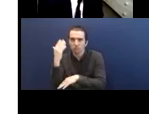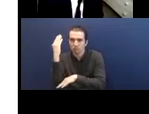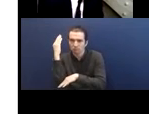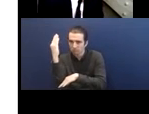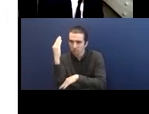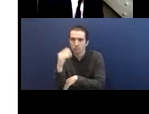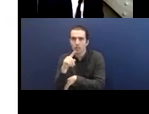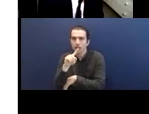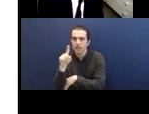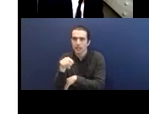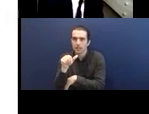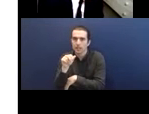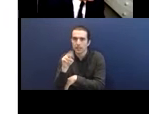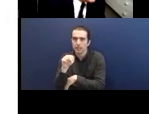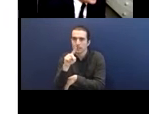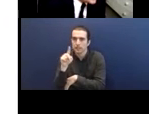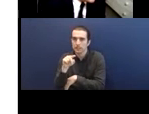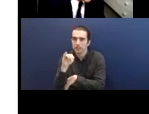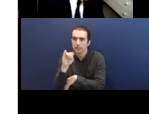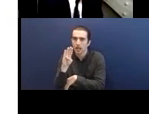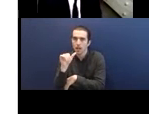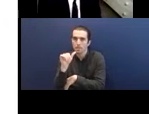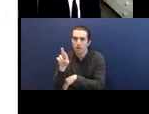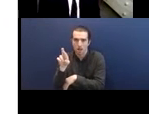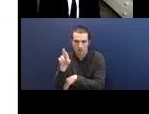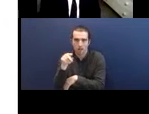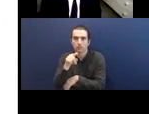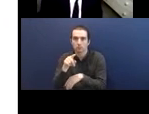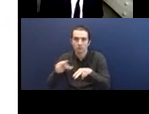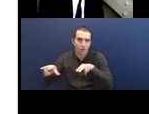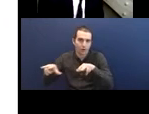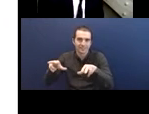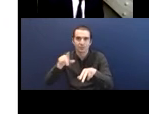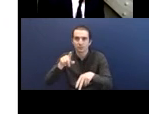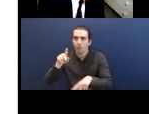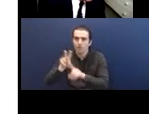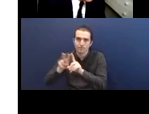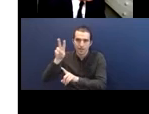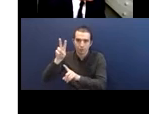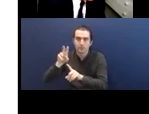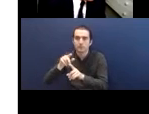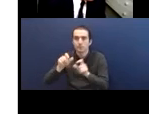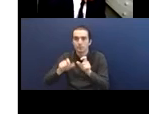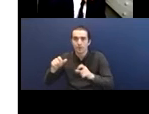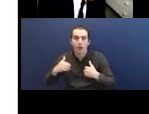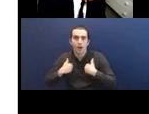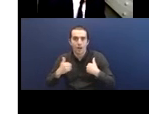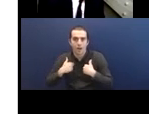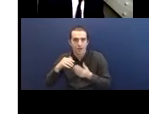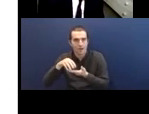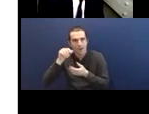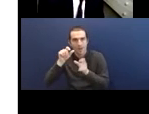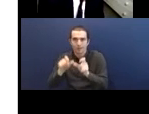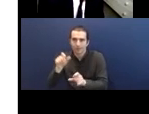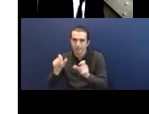get their children into school, and particularly into training post ordinary school so that they could